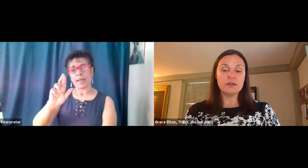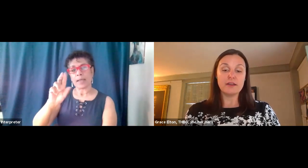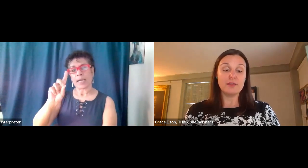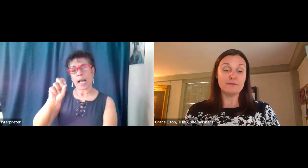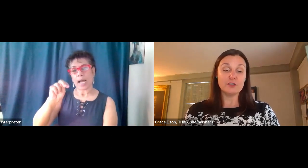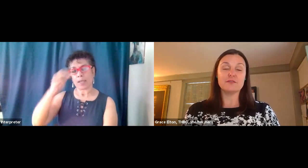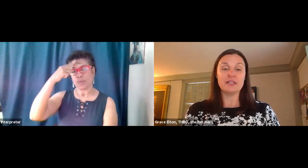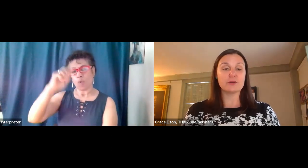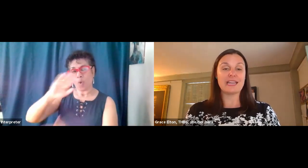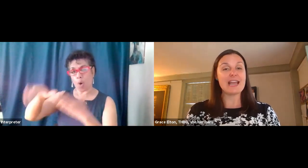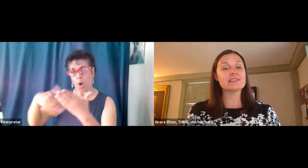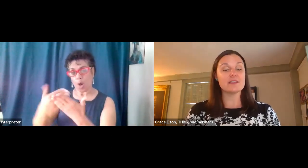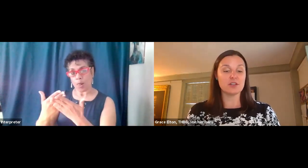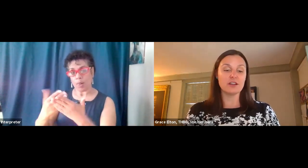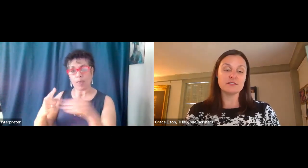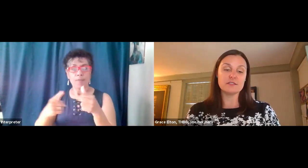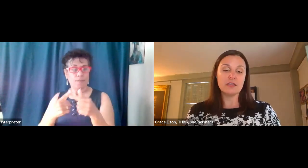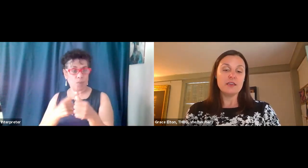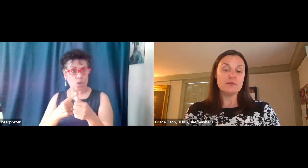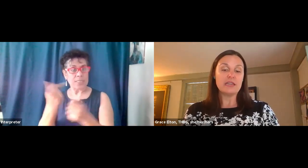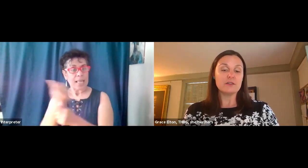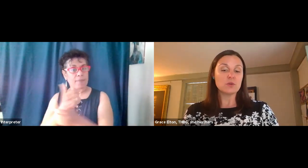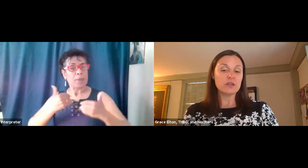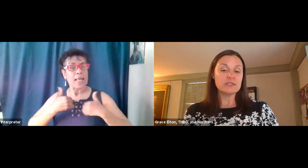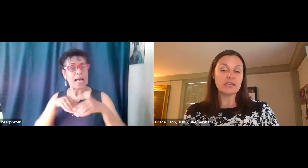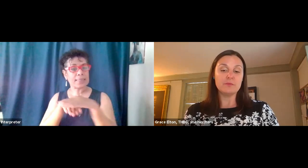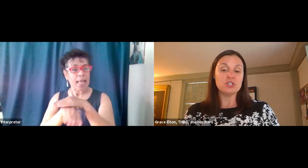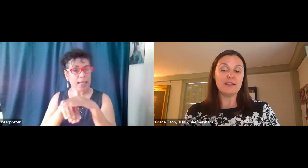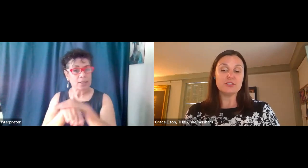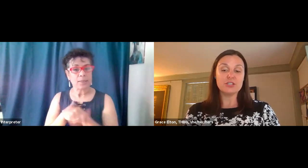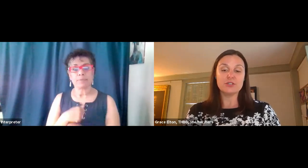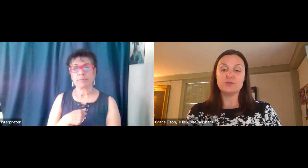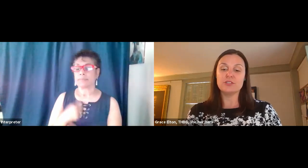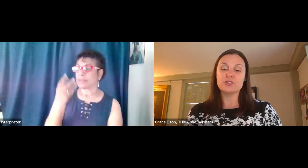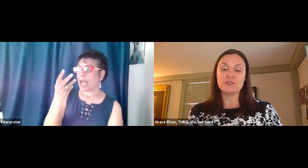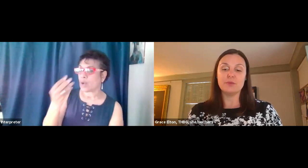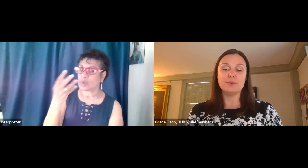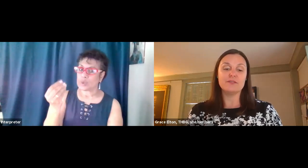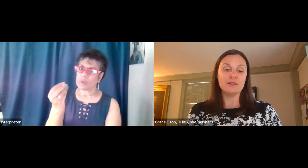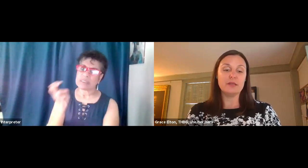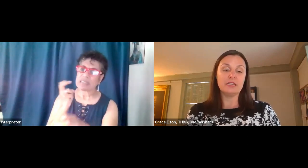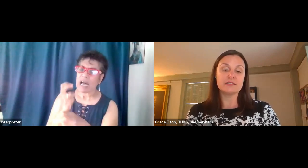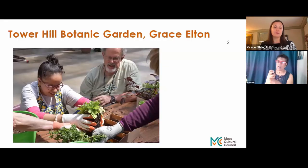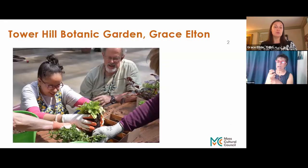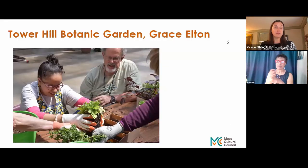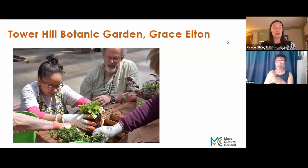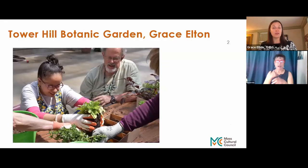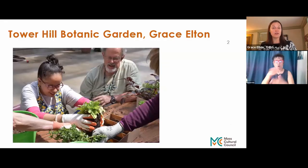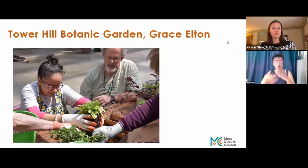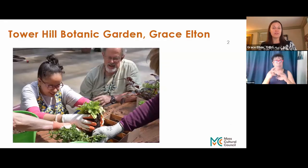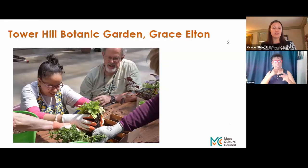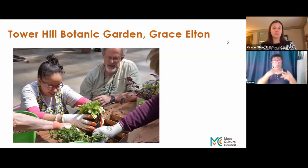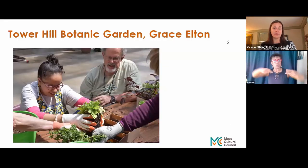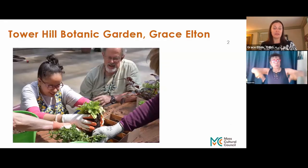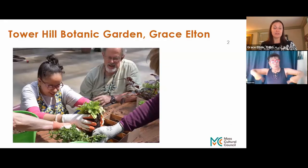sure that first of all, everyone can access our gardens. Being outdoors, it can be challenging to ensure that people of all abilities can move around the